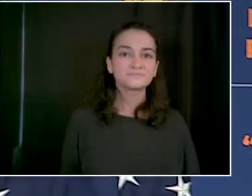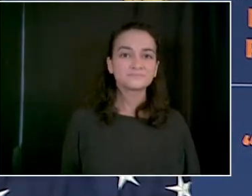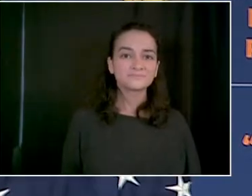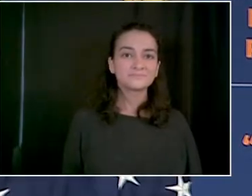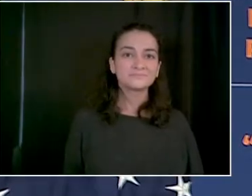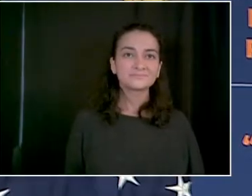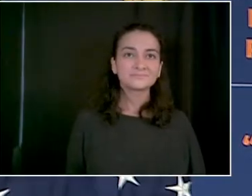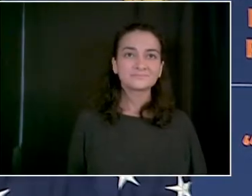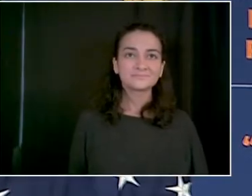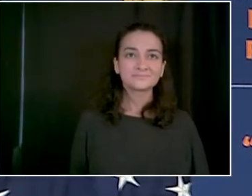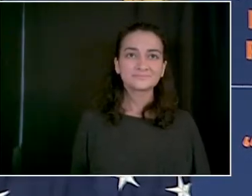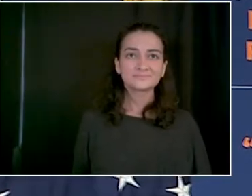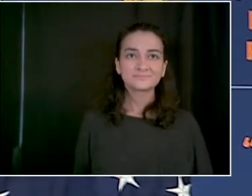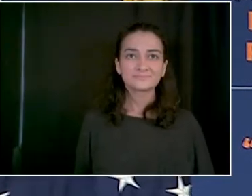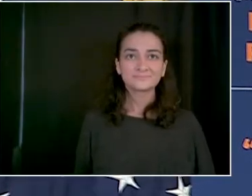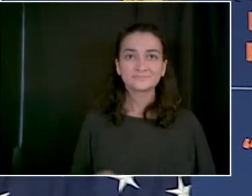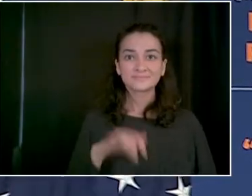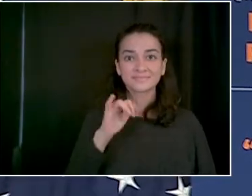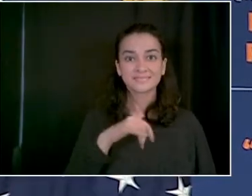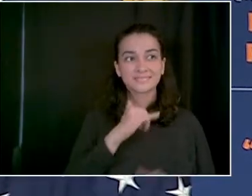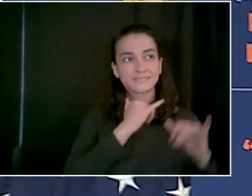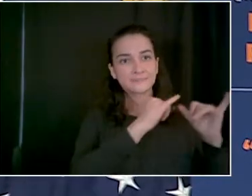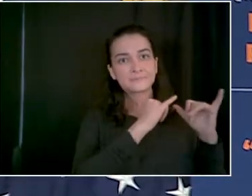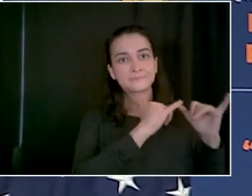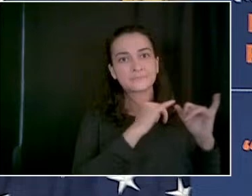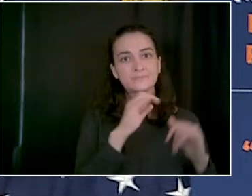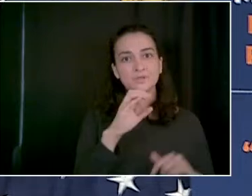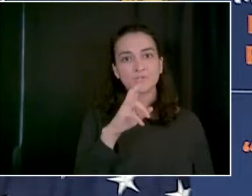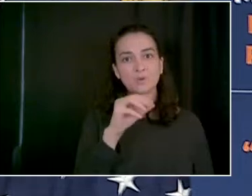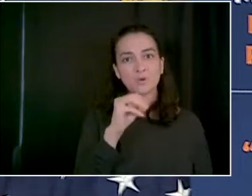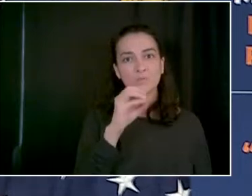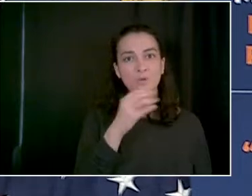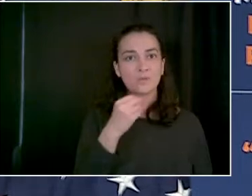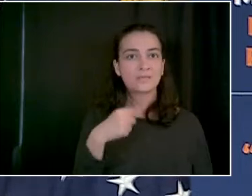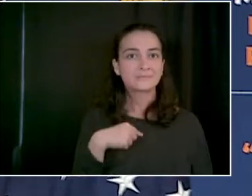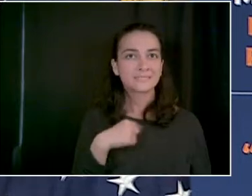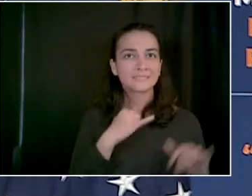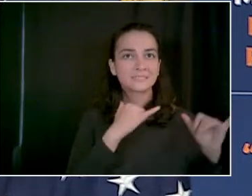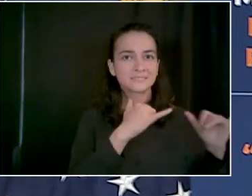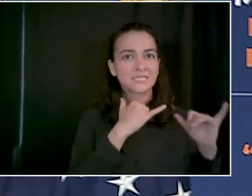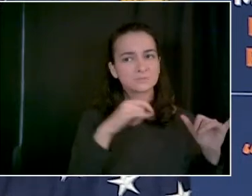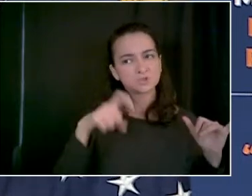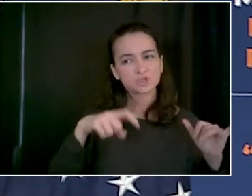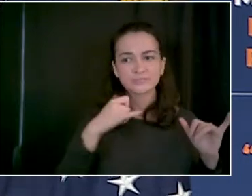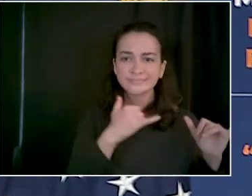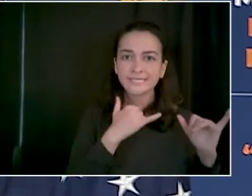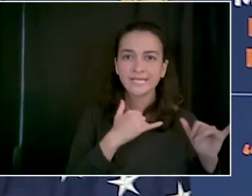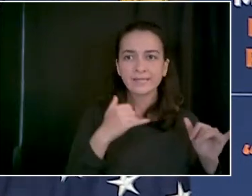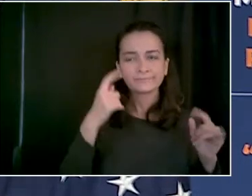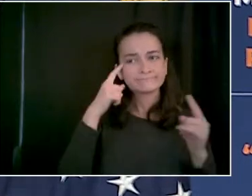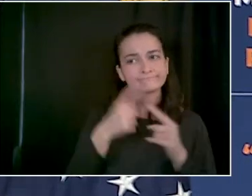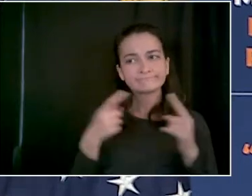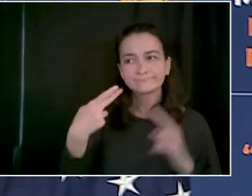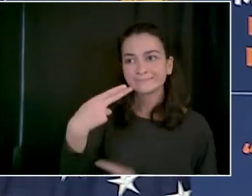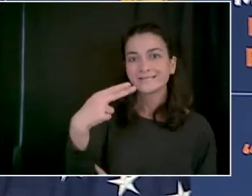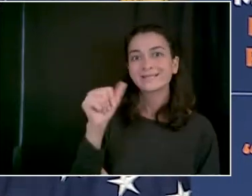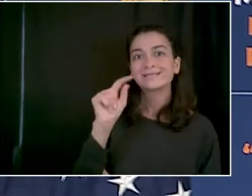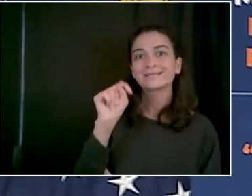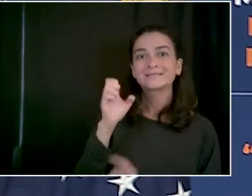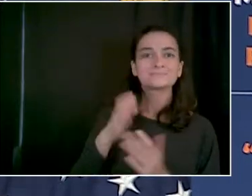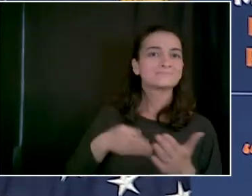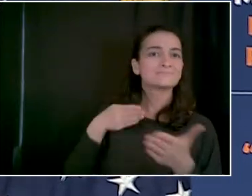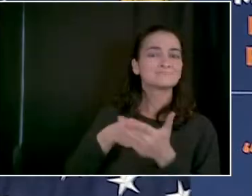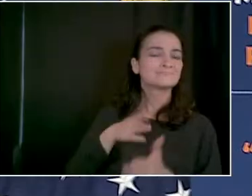is no place to have anti-Semitic attacks in the city. And, you know, this is the largest